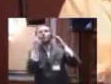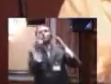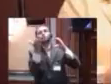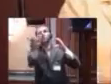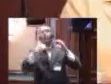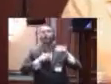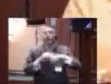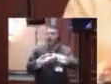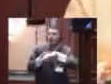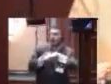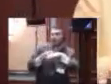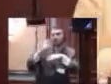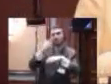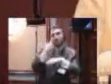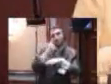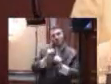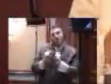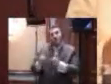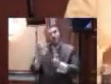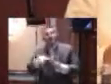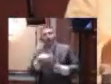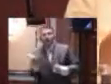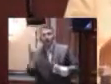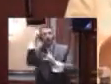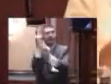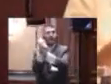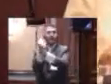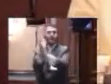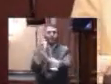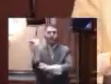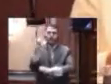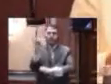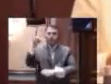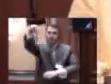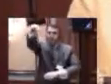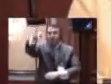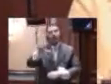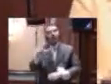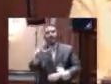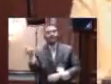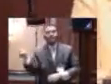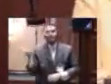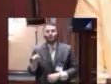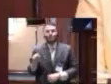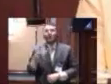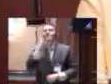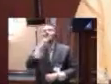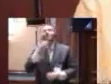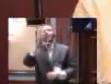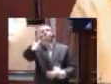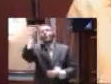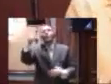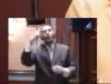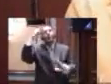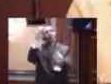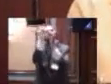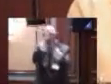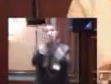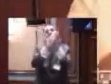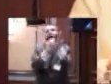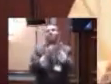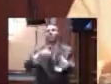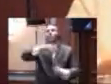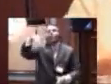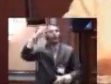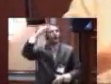of this region. You need to draw and you need to determine your own direction. This afternoon,